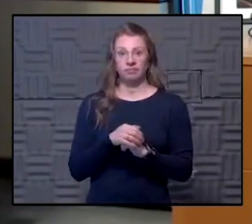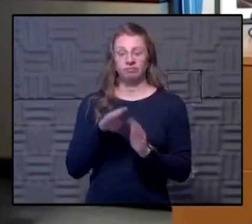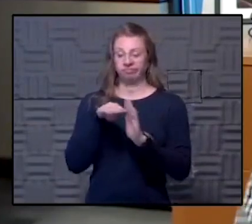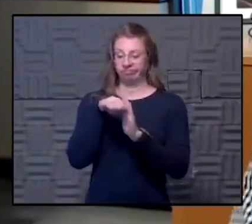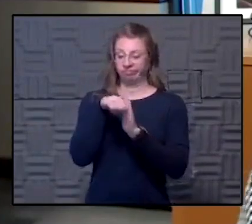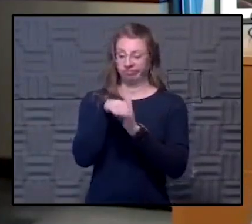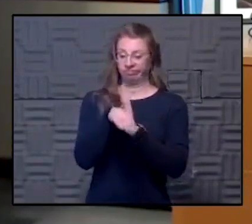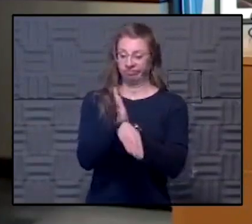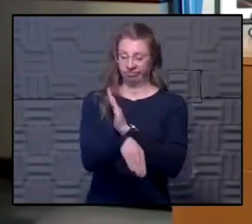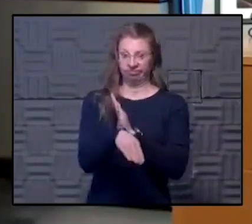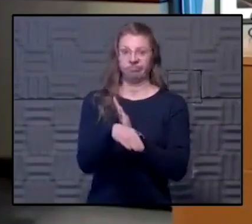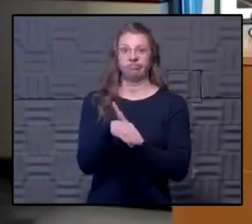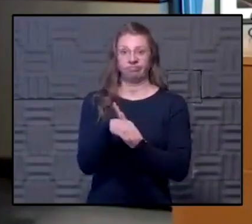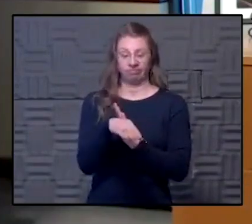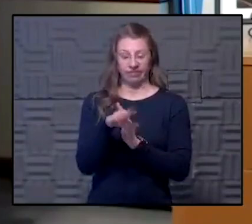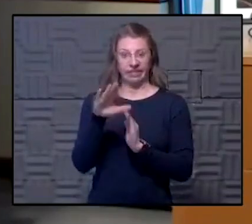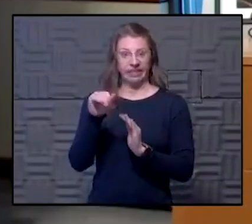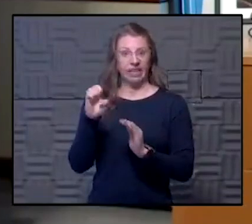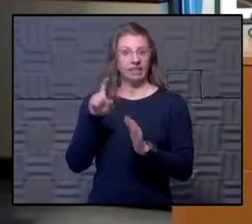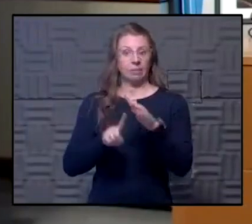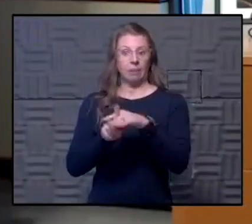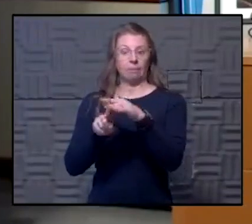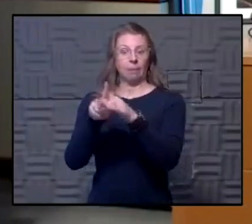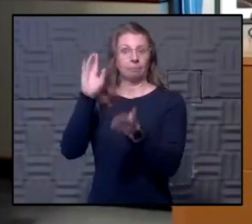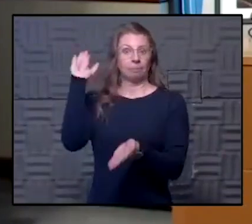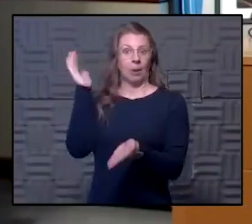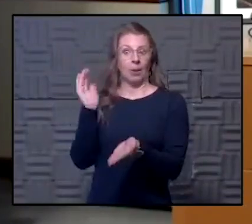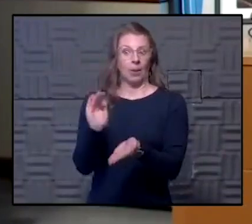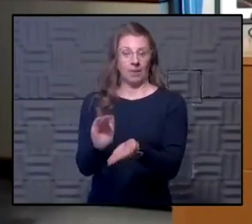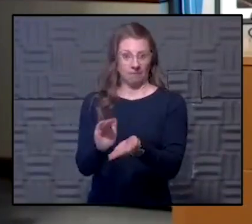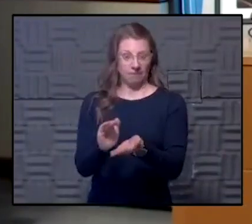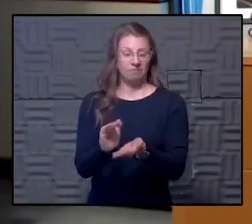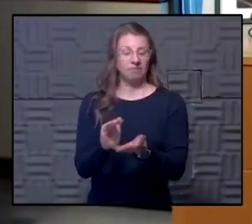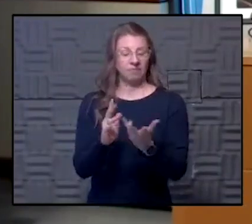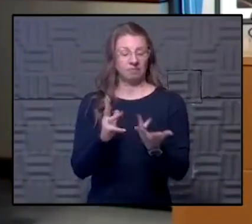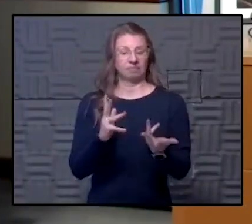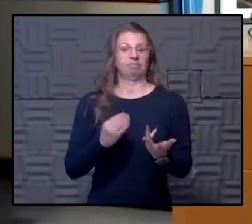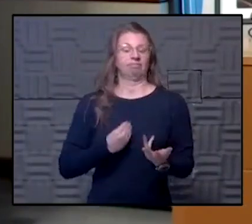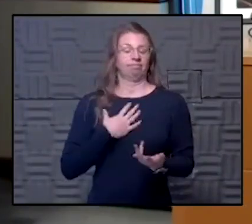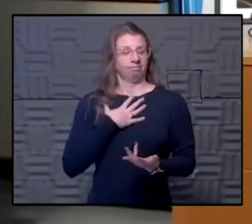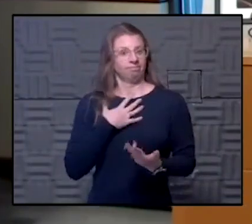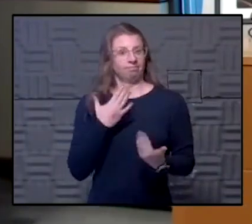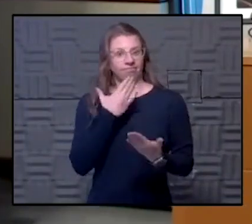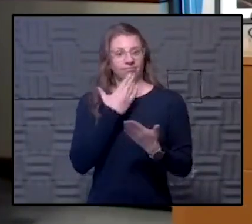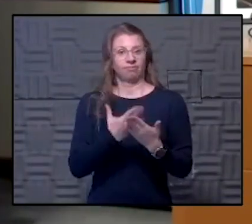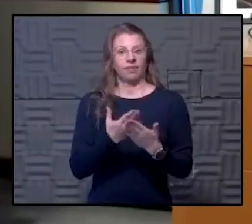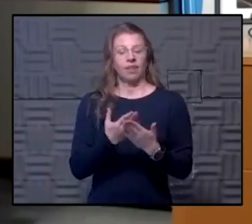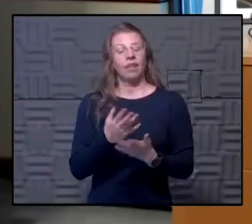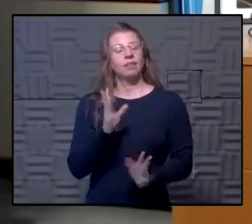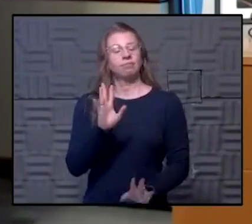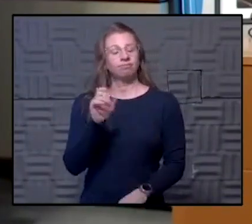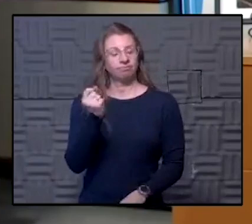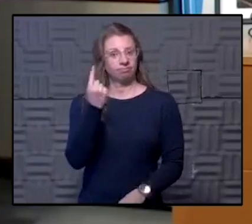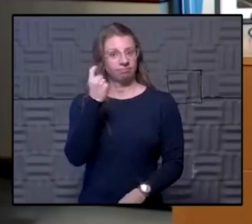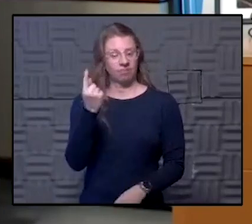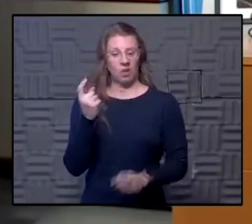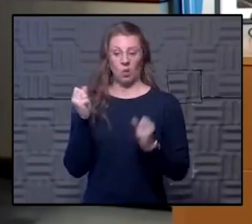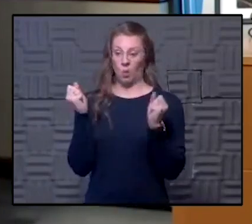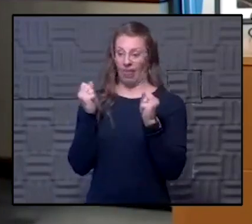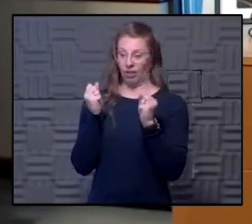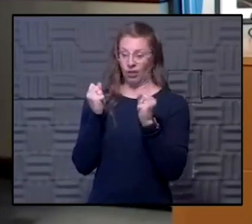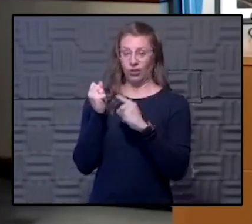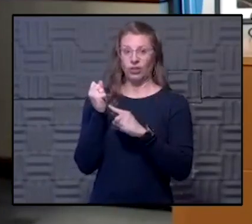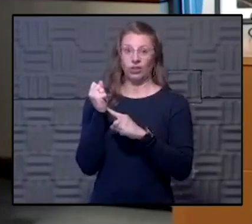the incidence of cases is encouraging. Let me start, though, with, curiously, weather. The delays